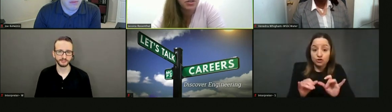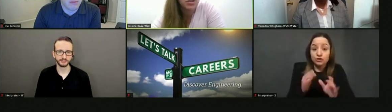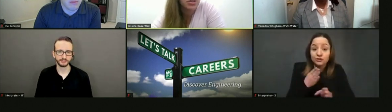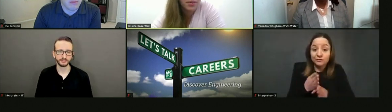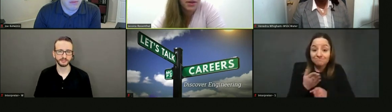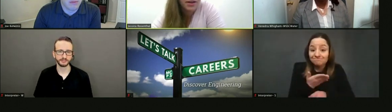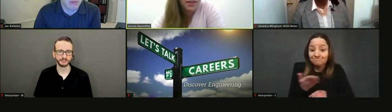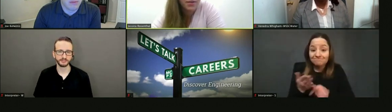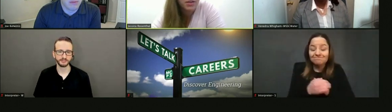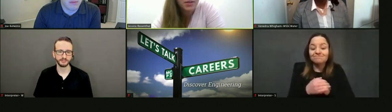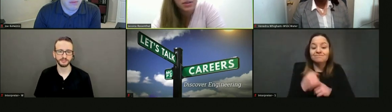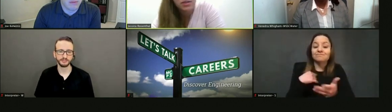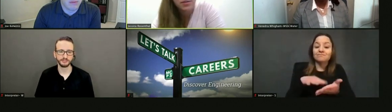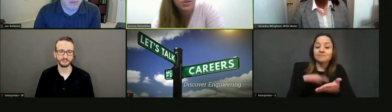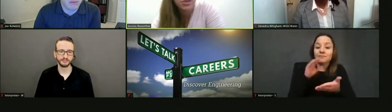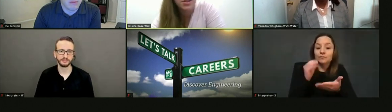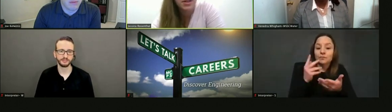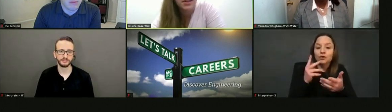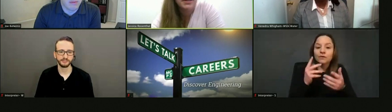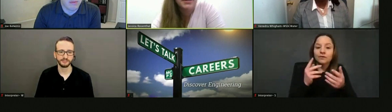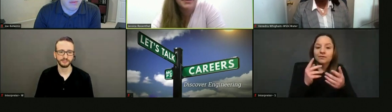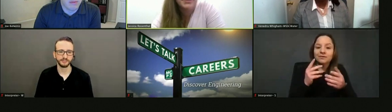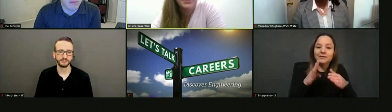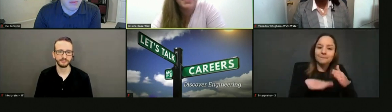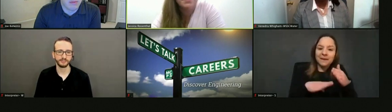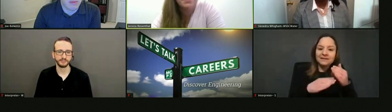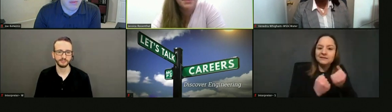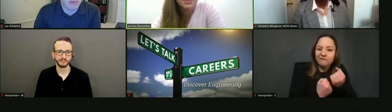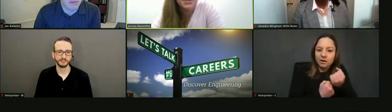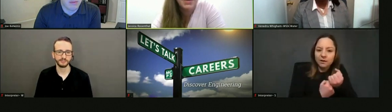there. Like I started to learn about kind of the fundamentals of engineering.